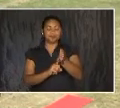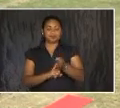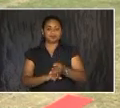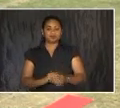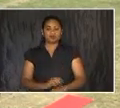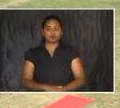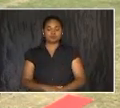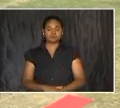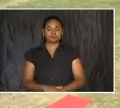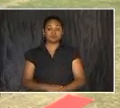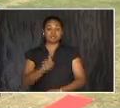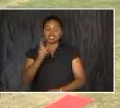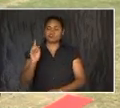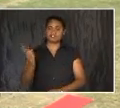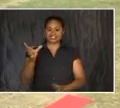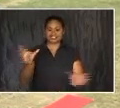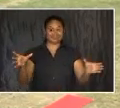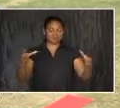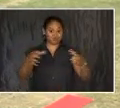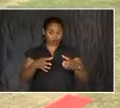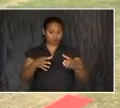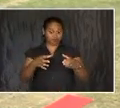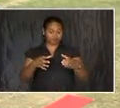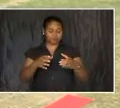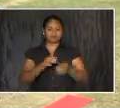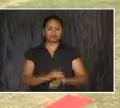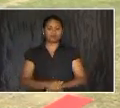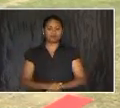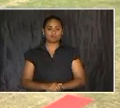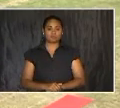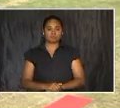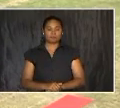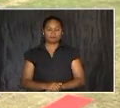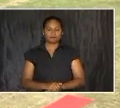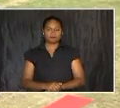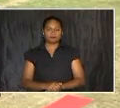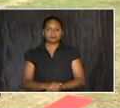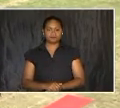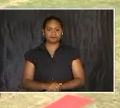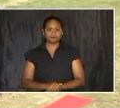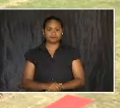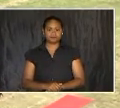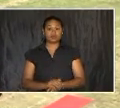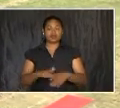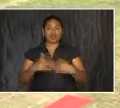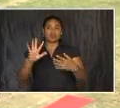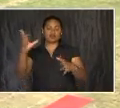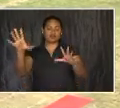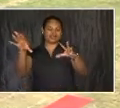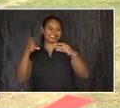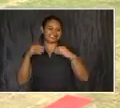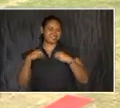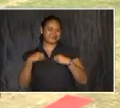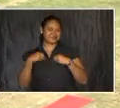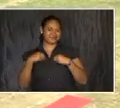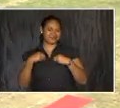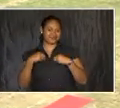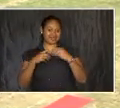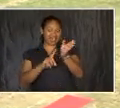first detachment. They are now receiving the color to